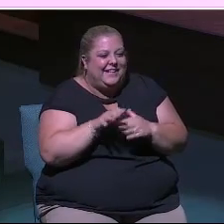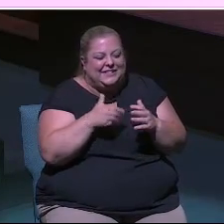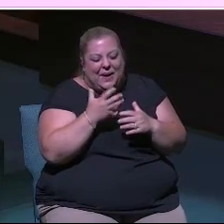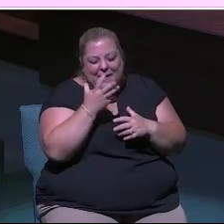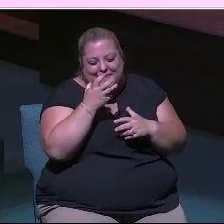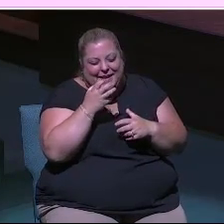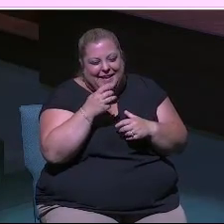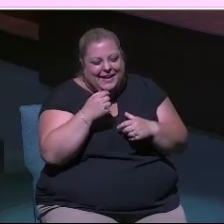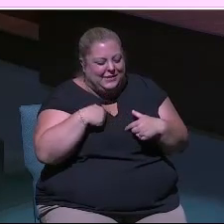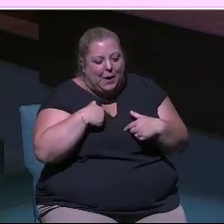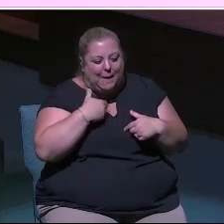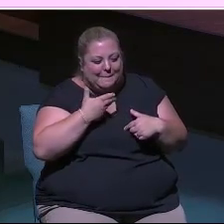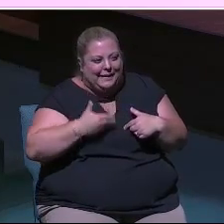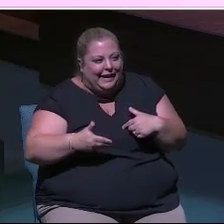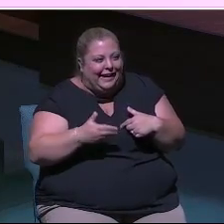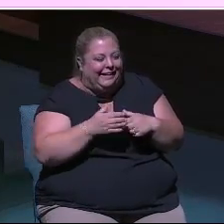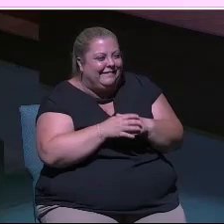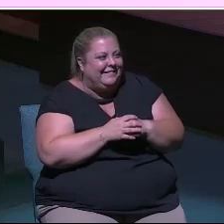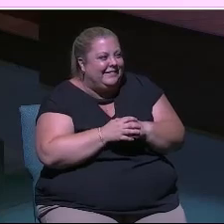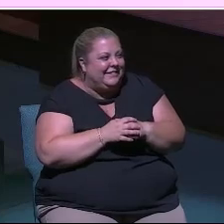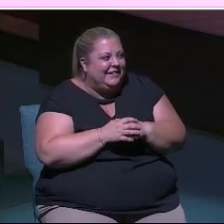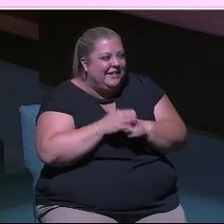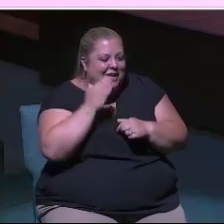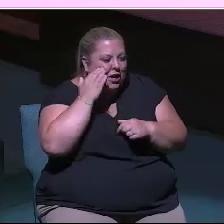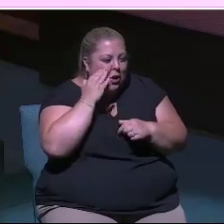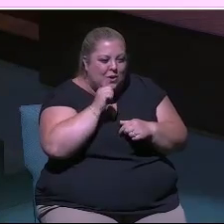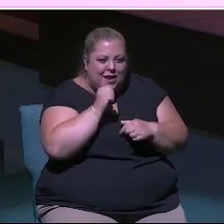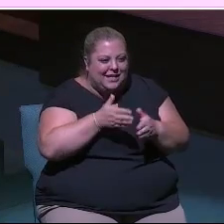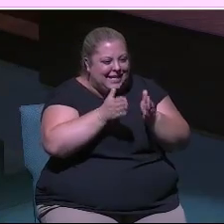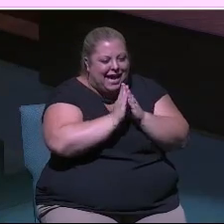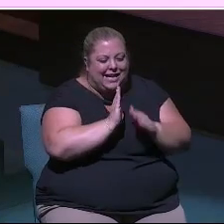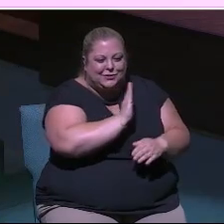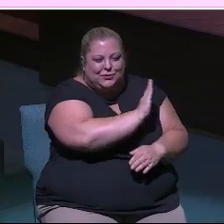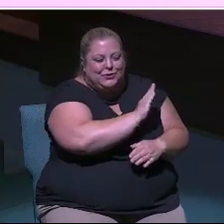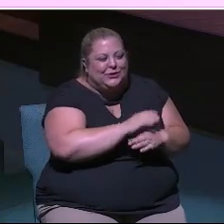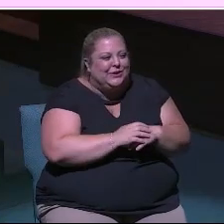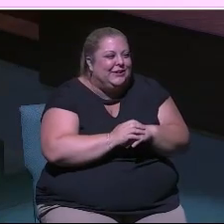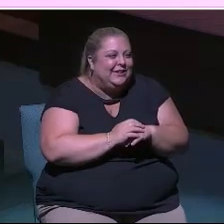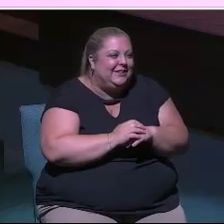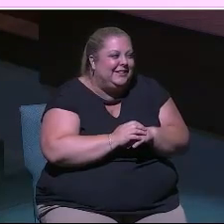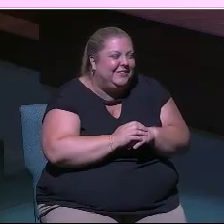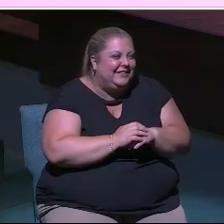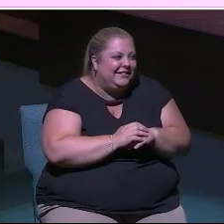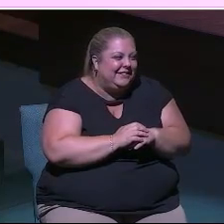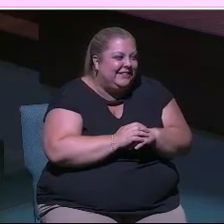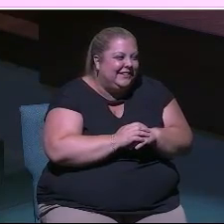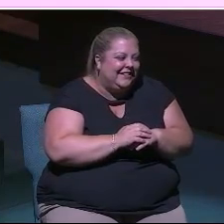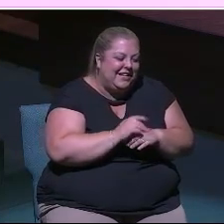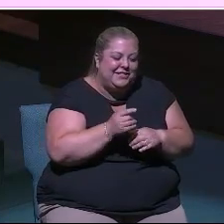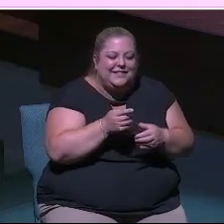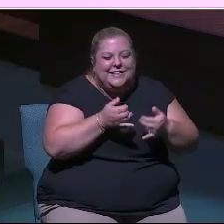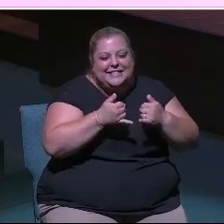would just say. It's all me, because they know they have to ask her. We go to a bar now, they still card her.